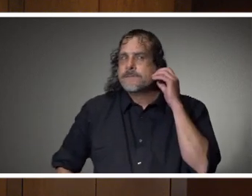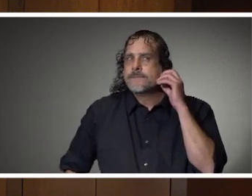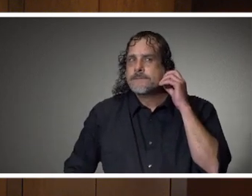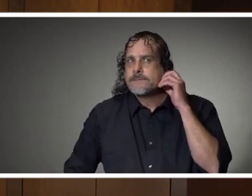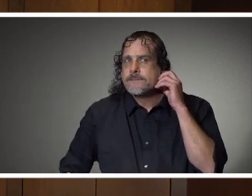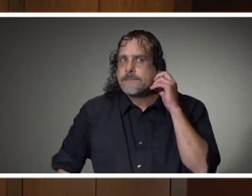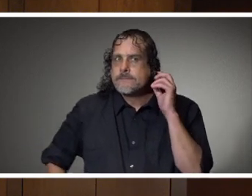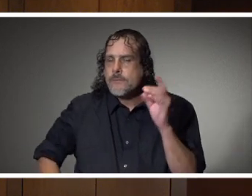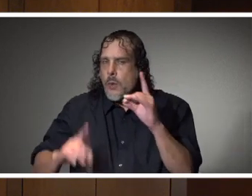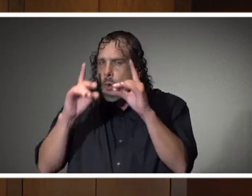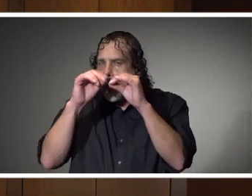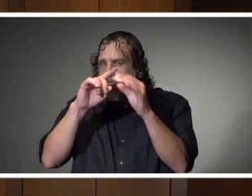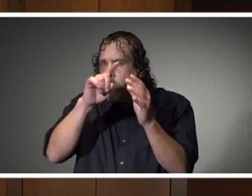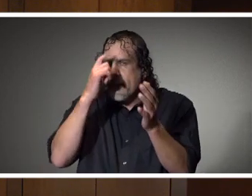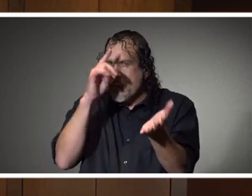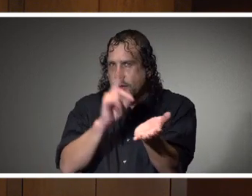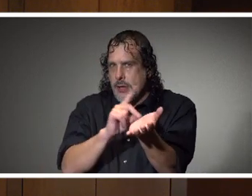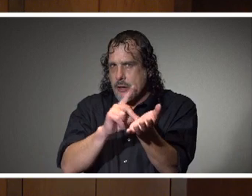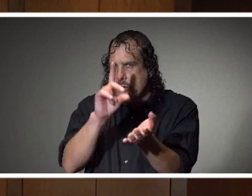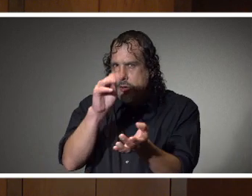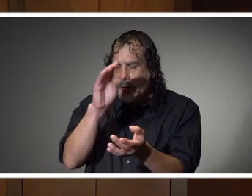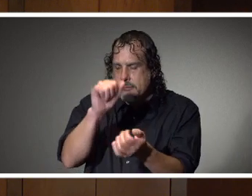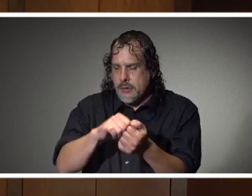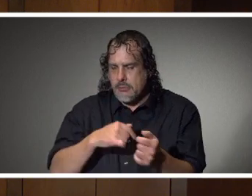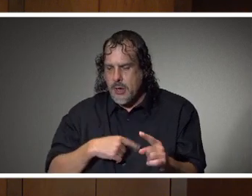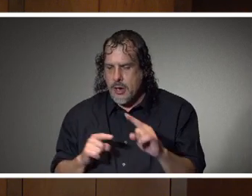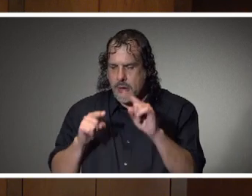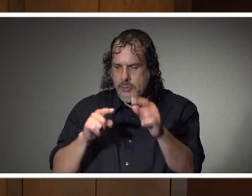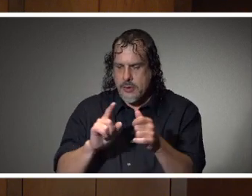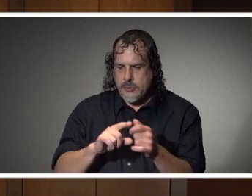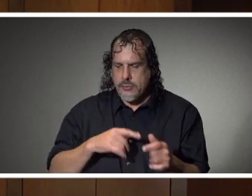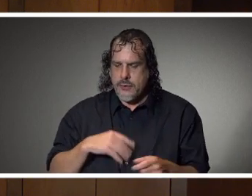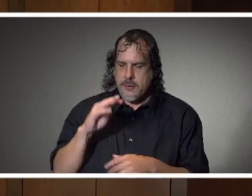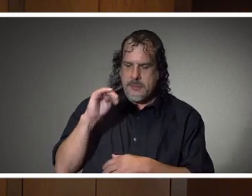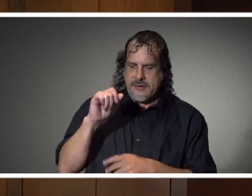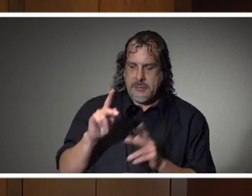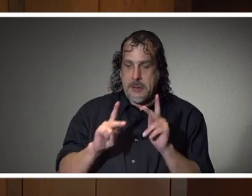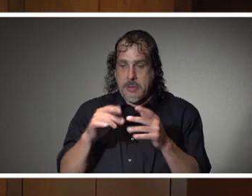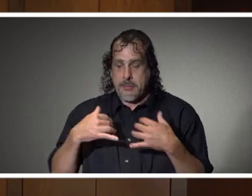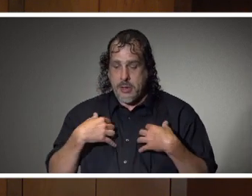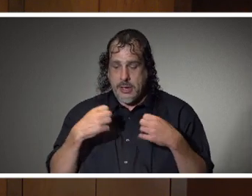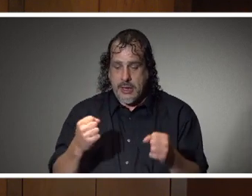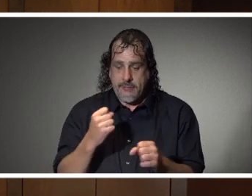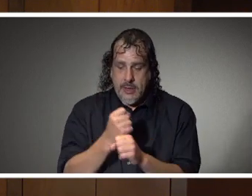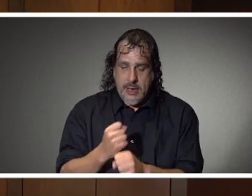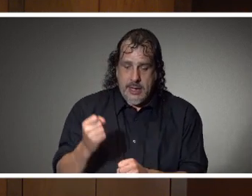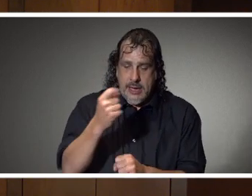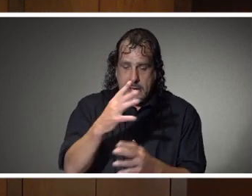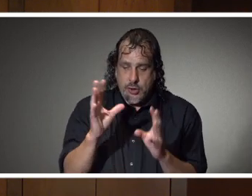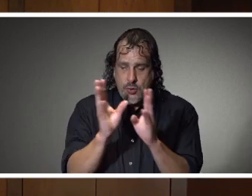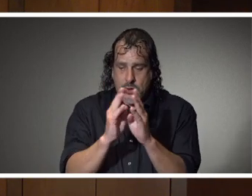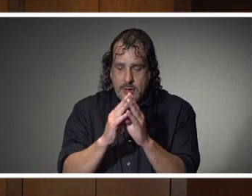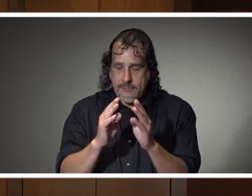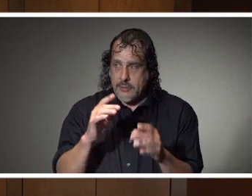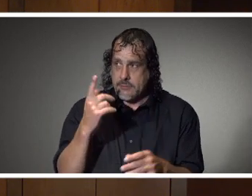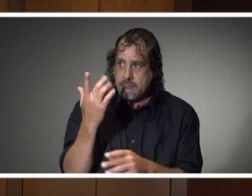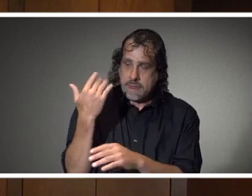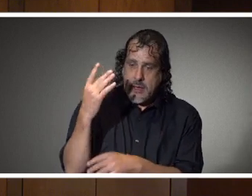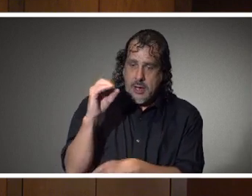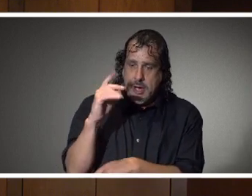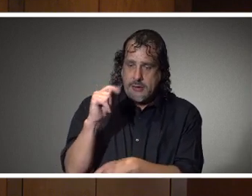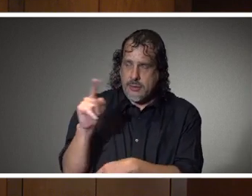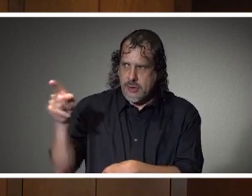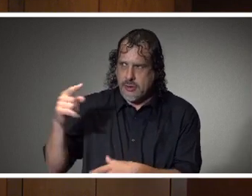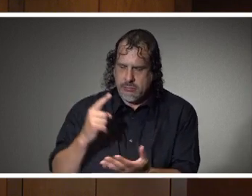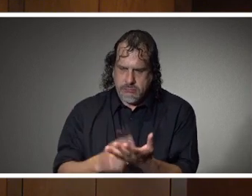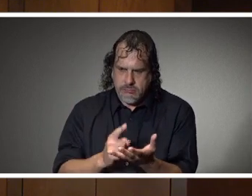One more question for Dr. Dobbs. I attended the Mississippi Public Health Association annual conference last October where you spoke. You talked a